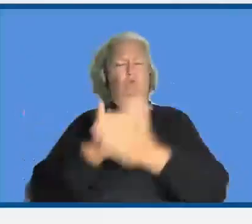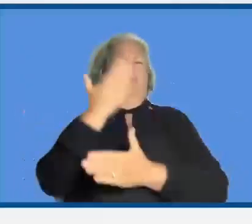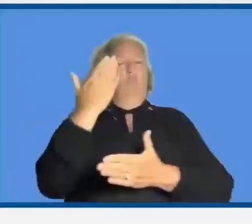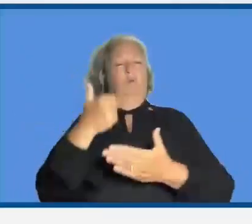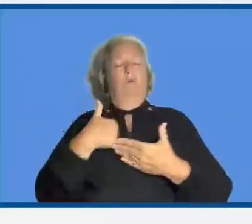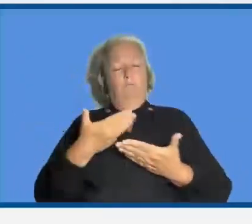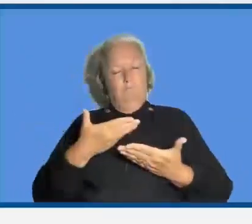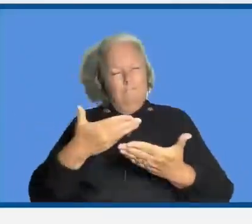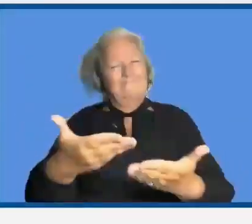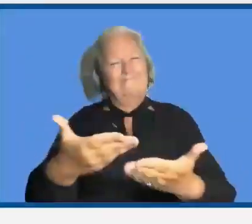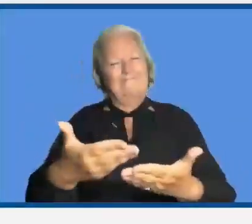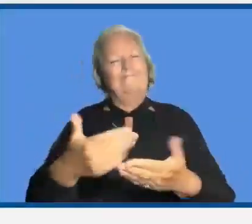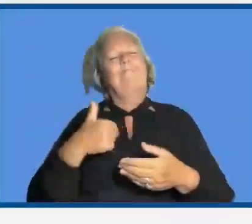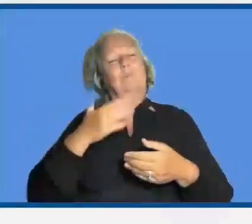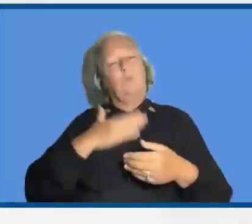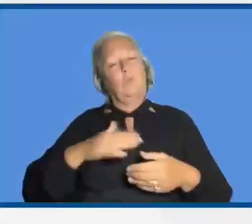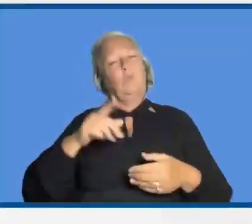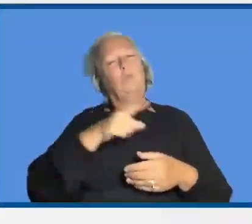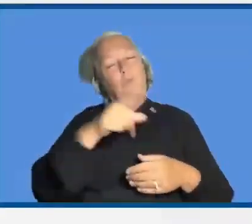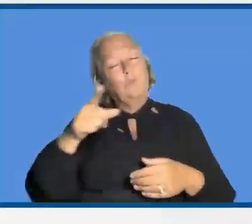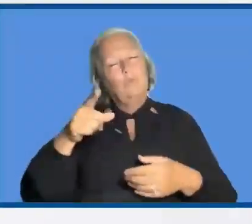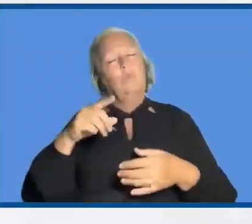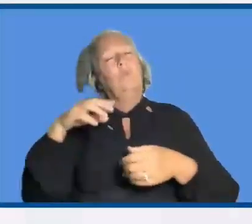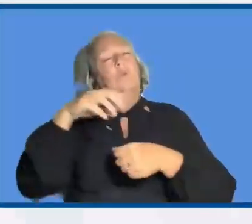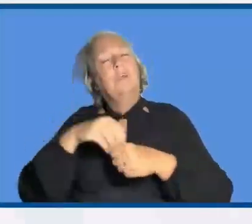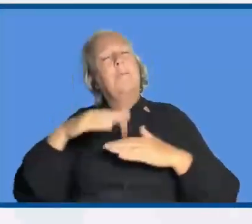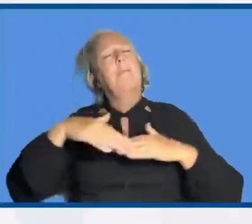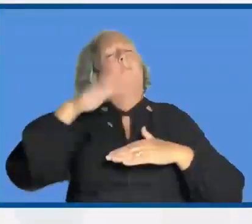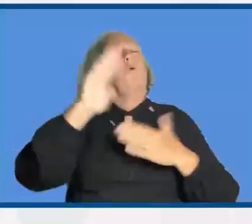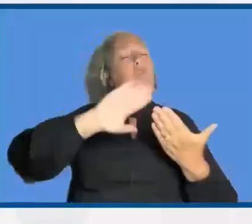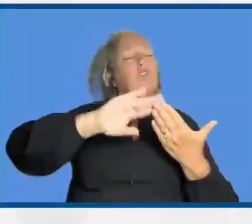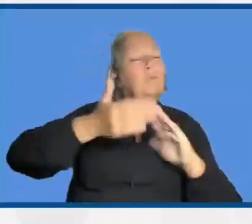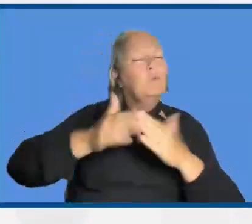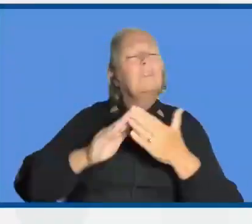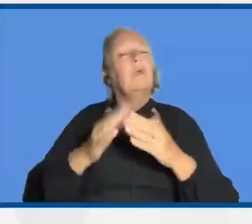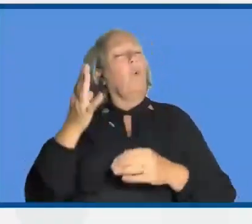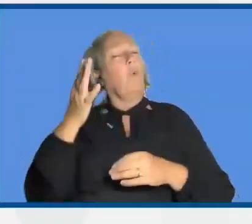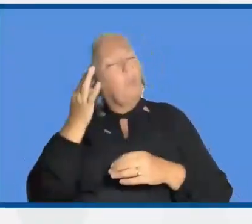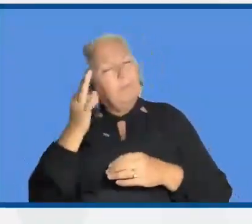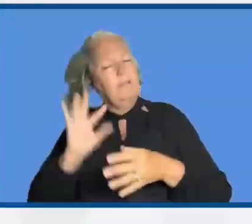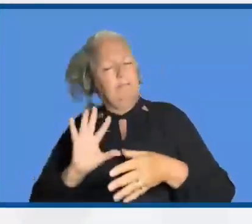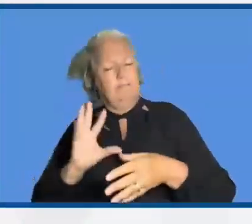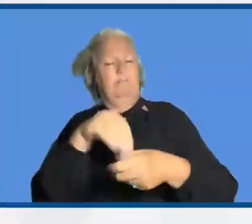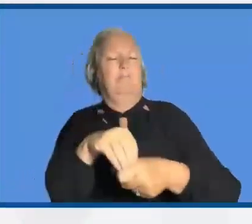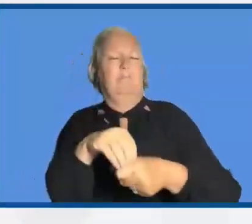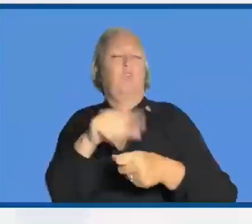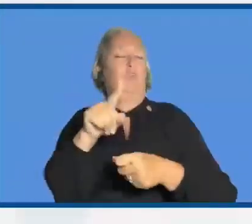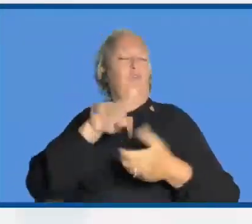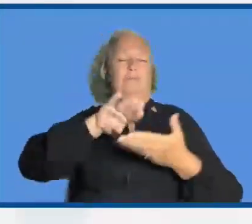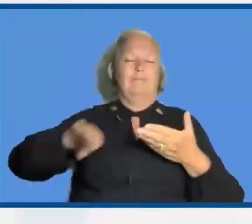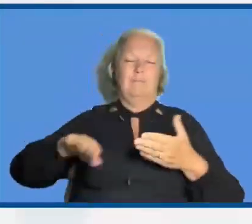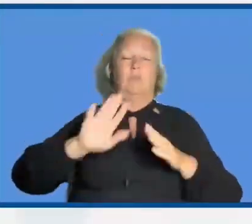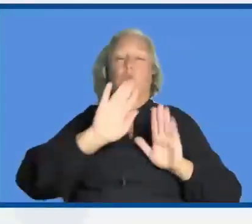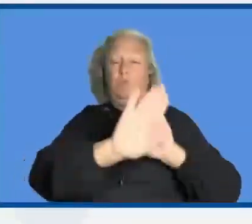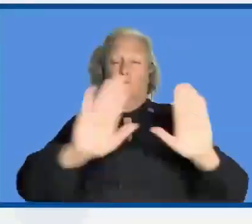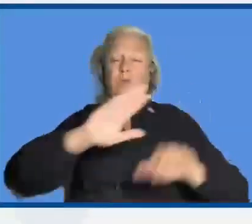I urge you to include more communities and more women in your discussions in your countries, because